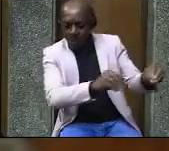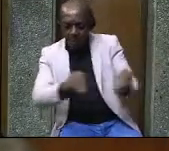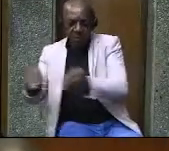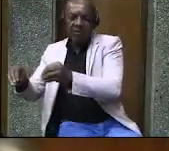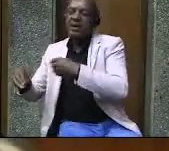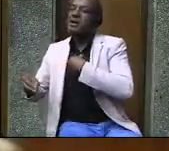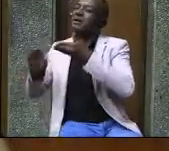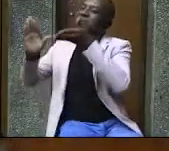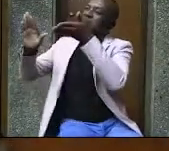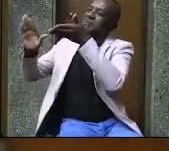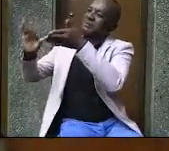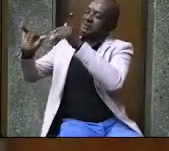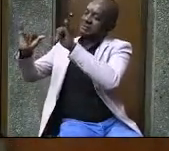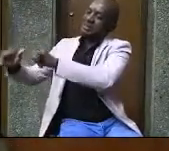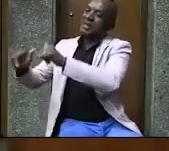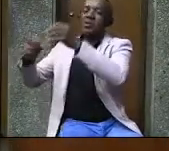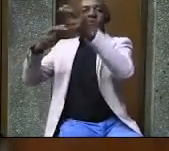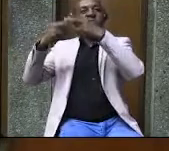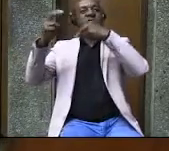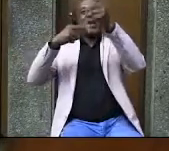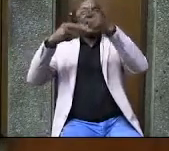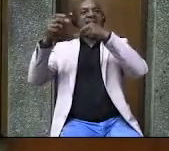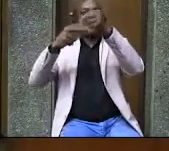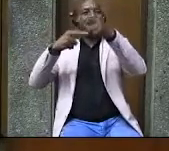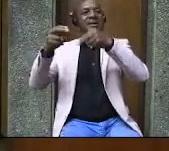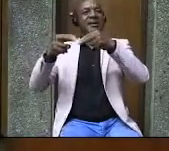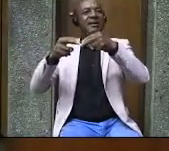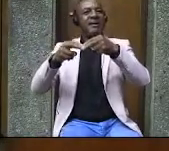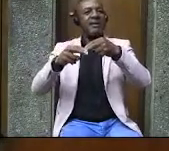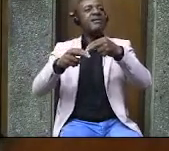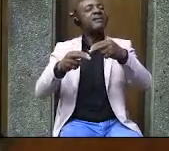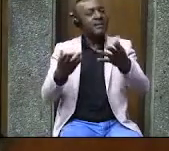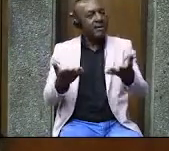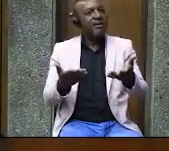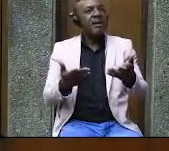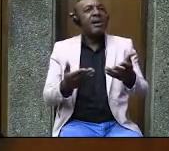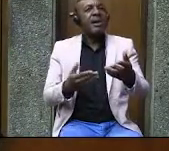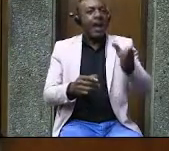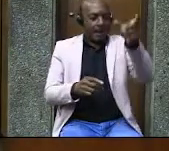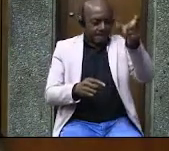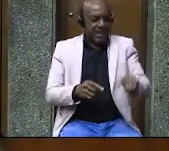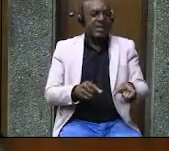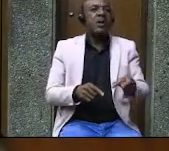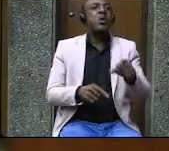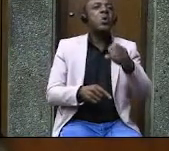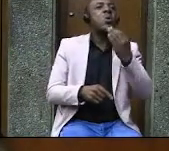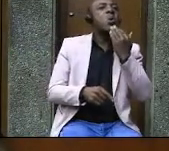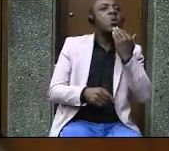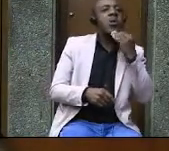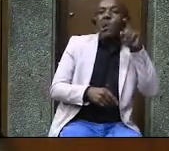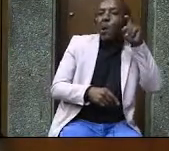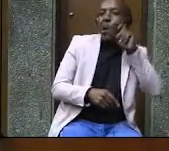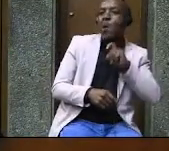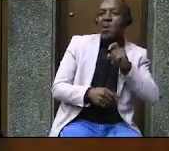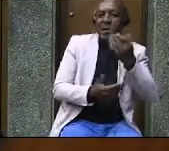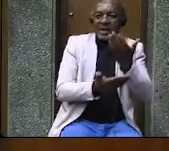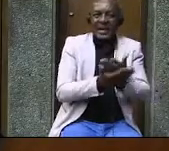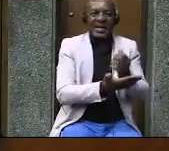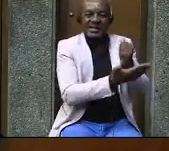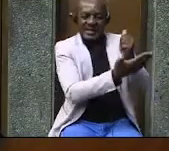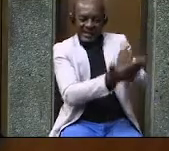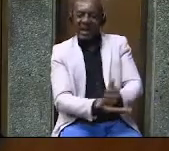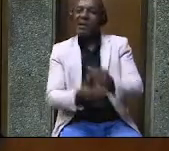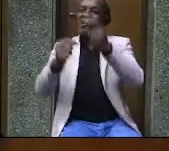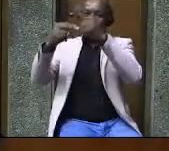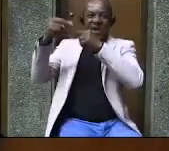singahlala efletini ukhona umuntu ongahlala efletini anabantwana anomuzi kwathi umuzi wakhe impilo yakhe yonke